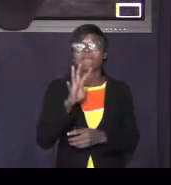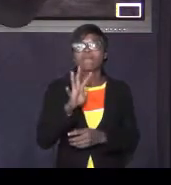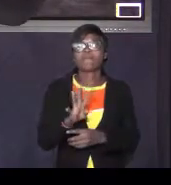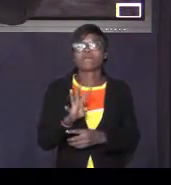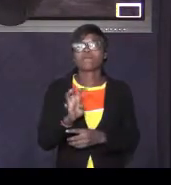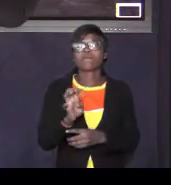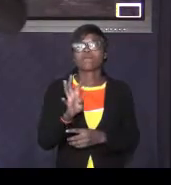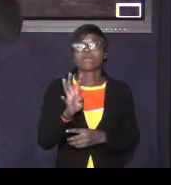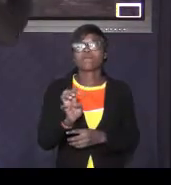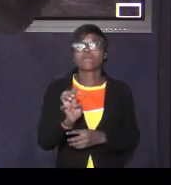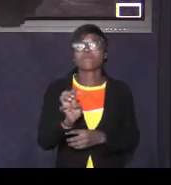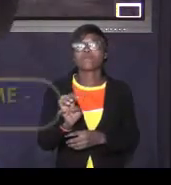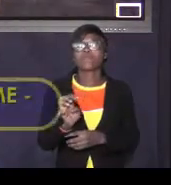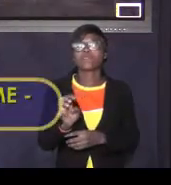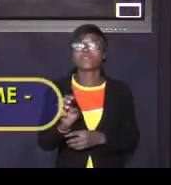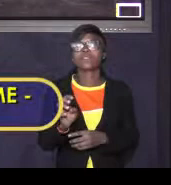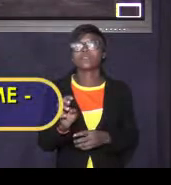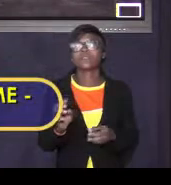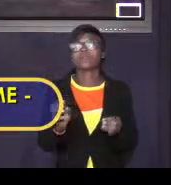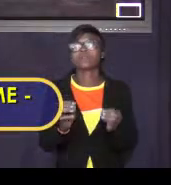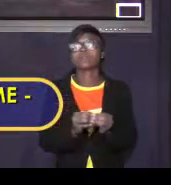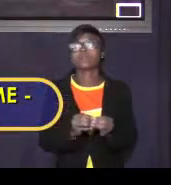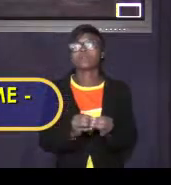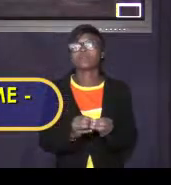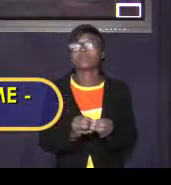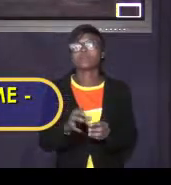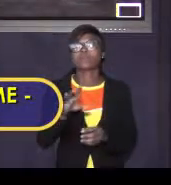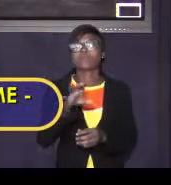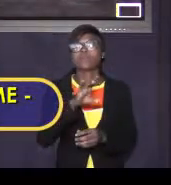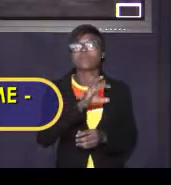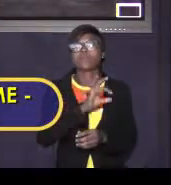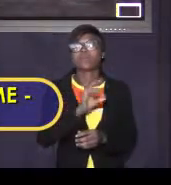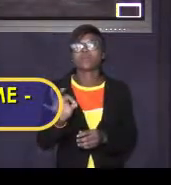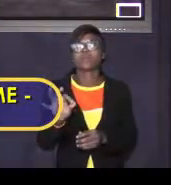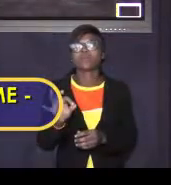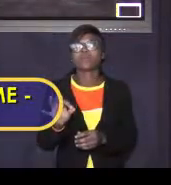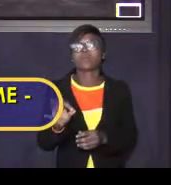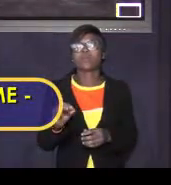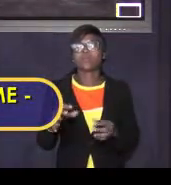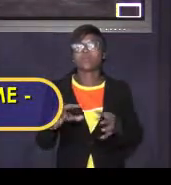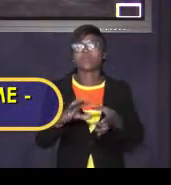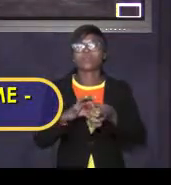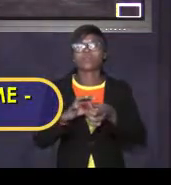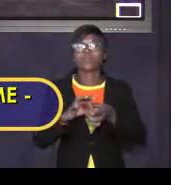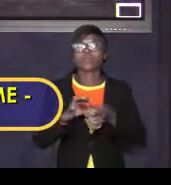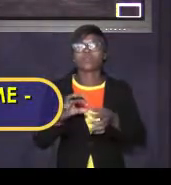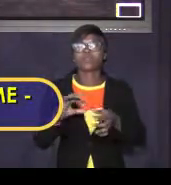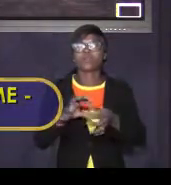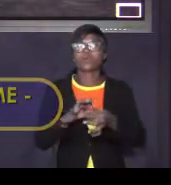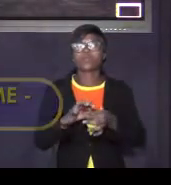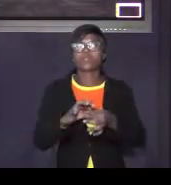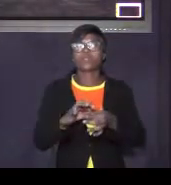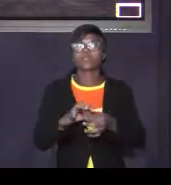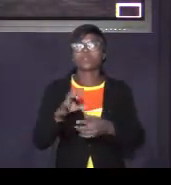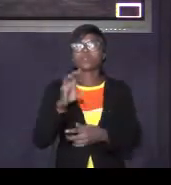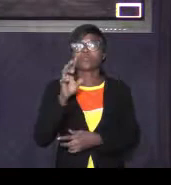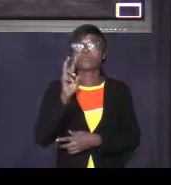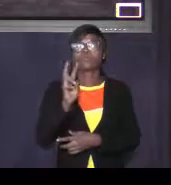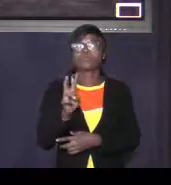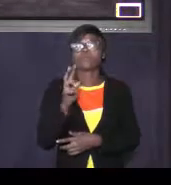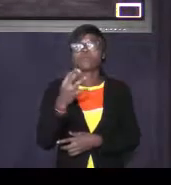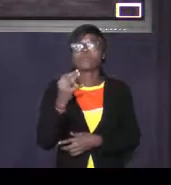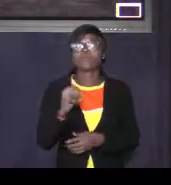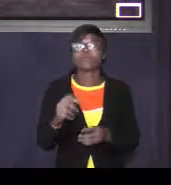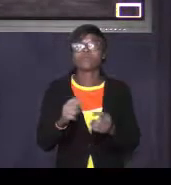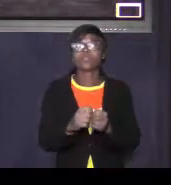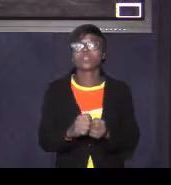40 centimeters squares and 90 centimeters squares because this corresponds to the area of A and to the area of B. Adding both of them together will give us the